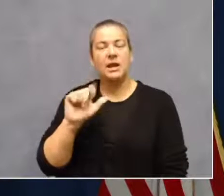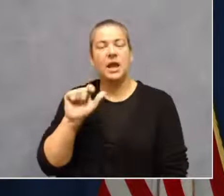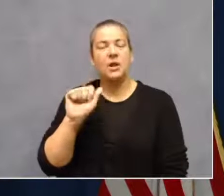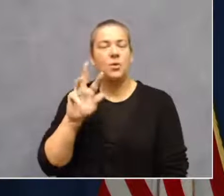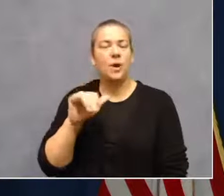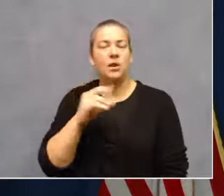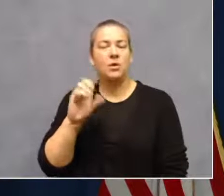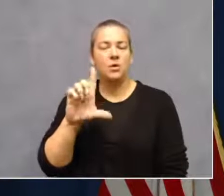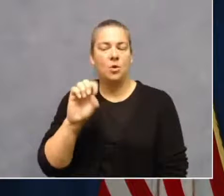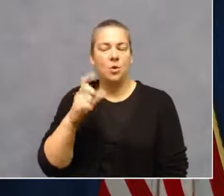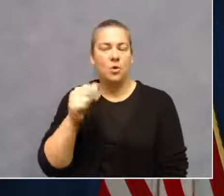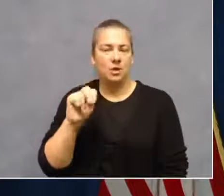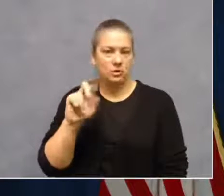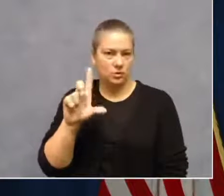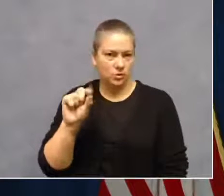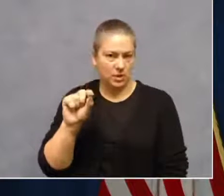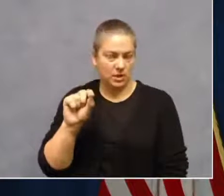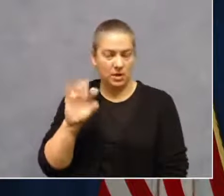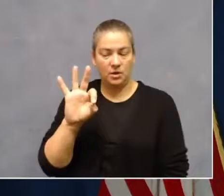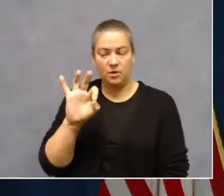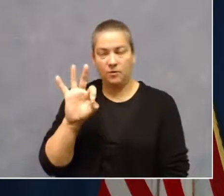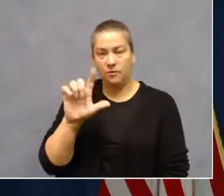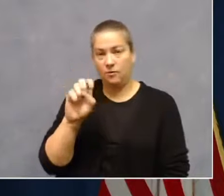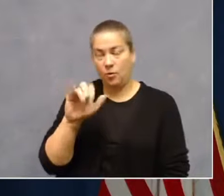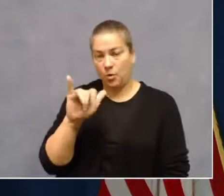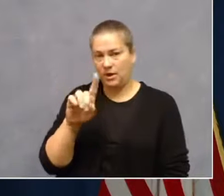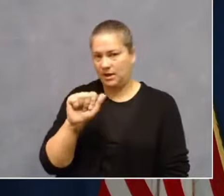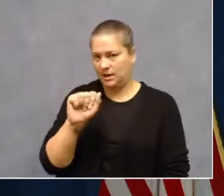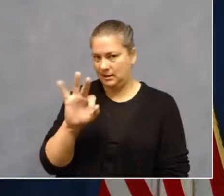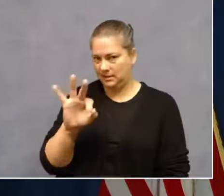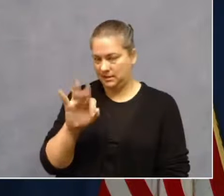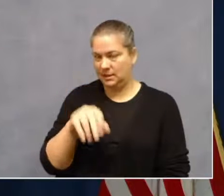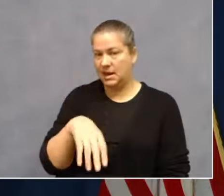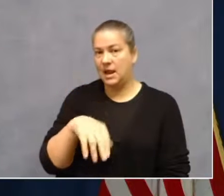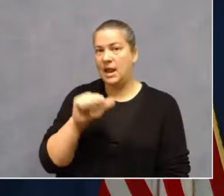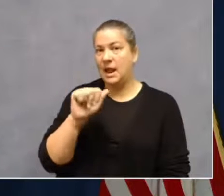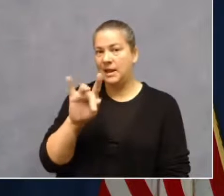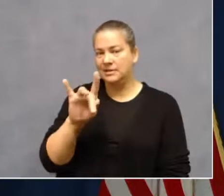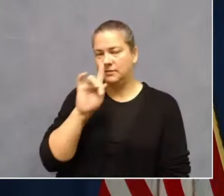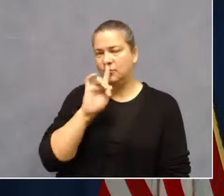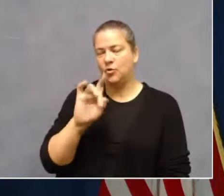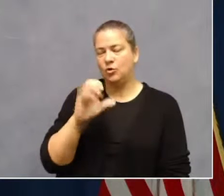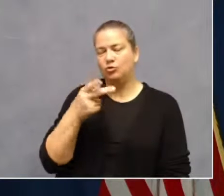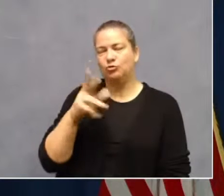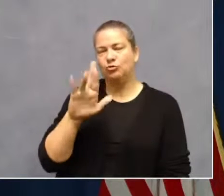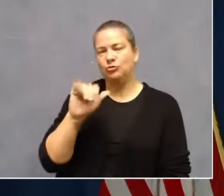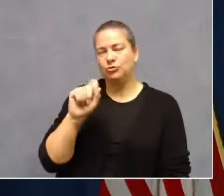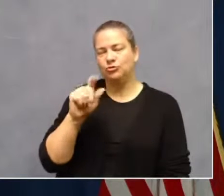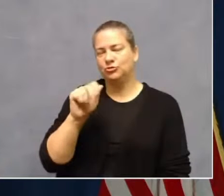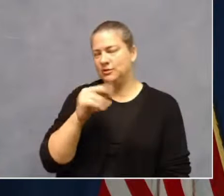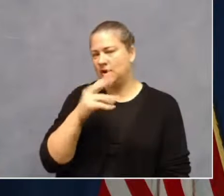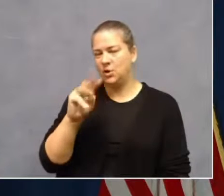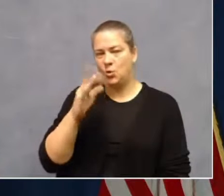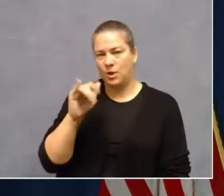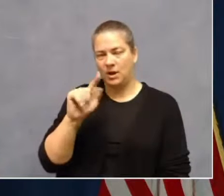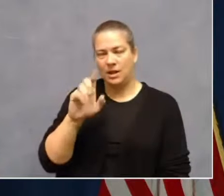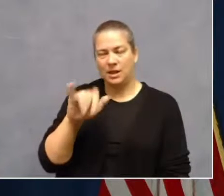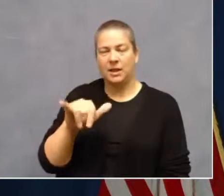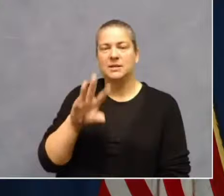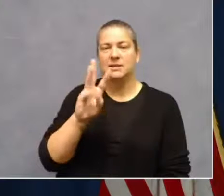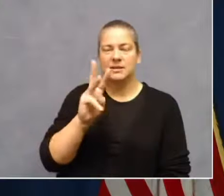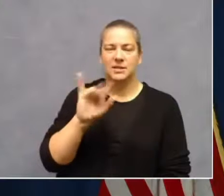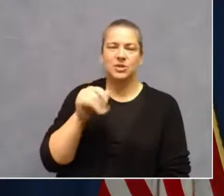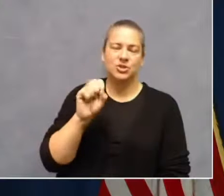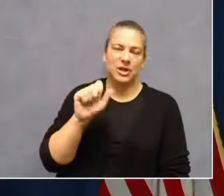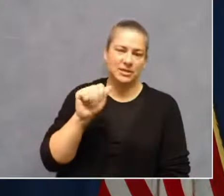with 20. Floyd, 19. 18 for Christian and Whitley. 16 for Jessamine, Johnson,